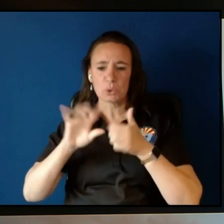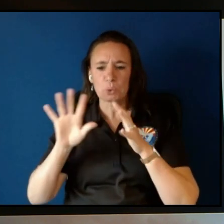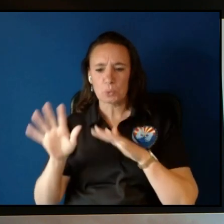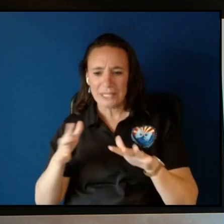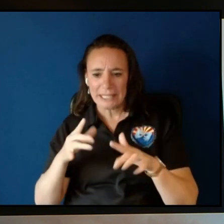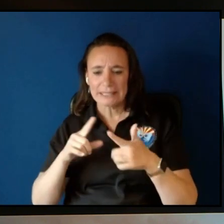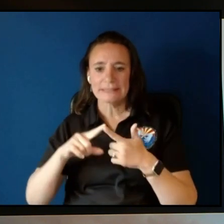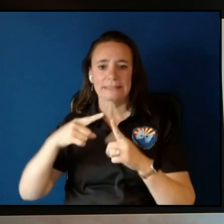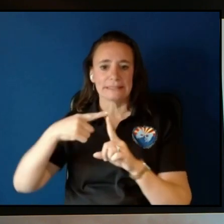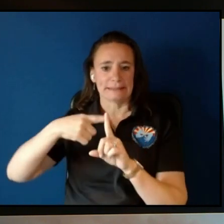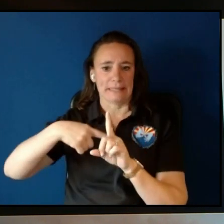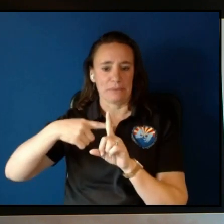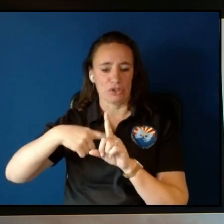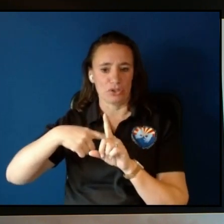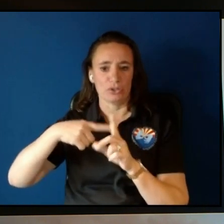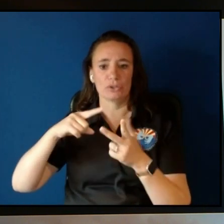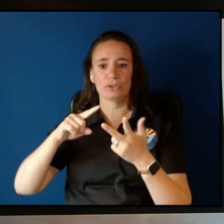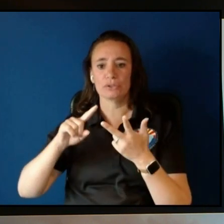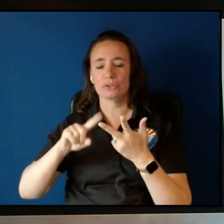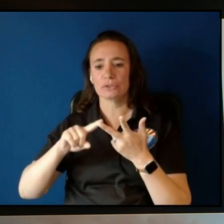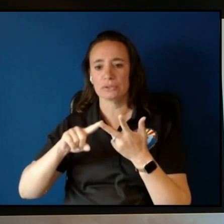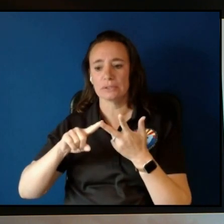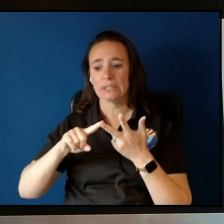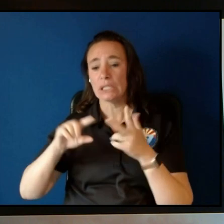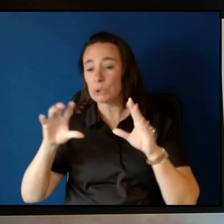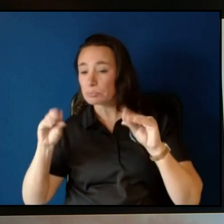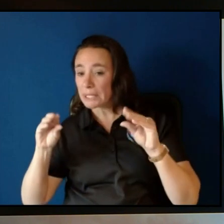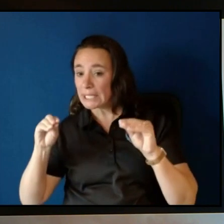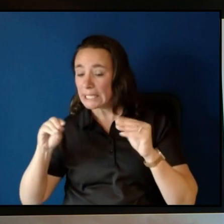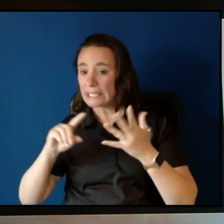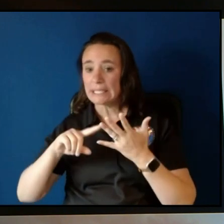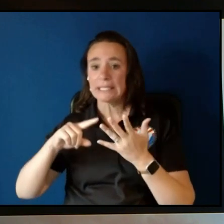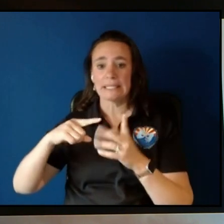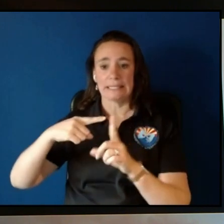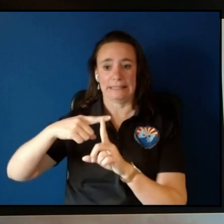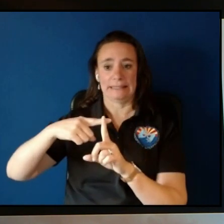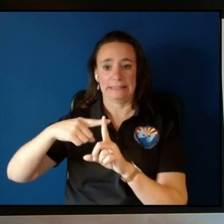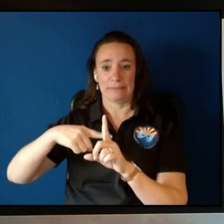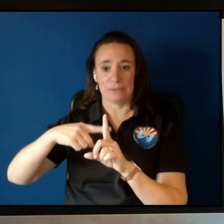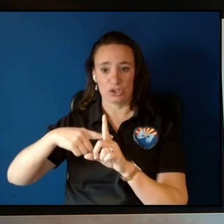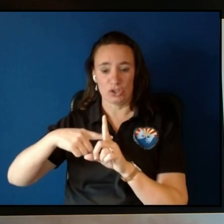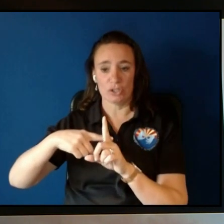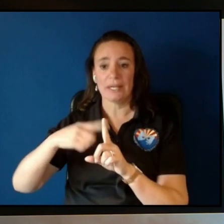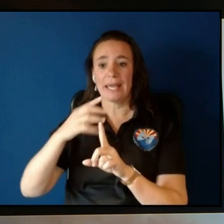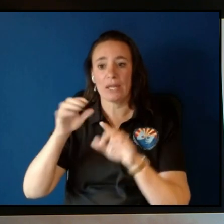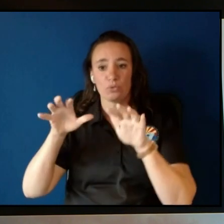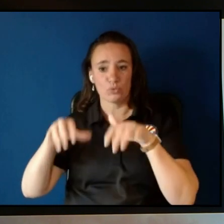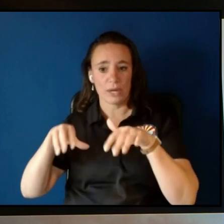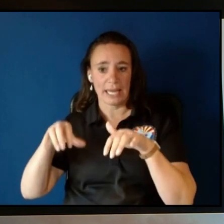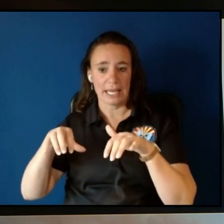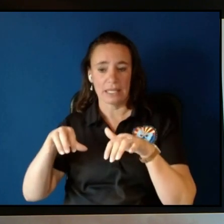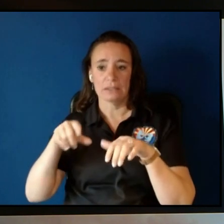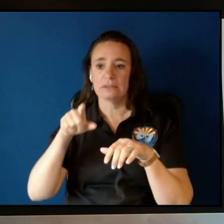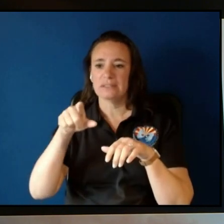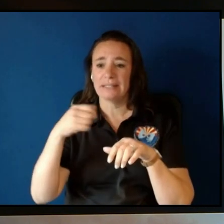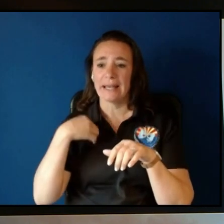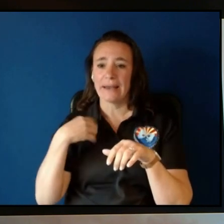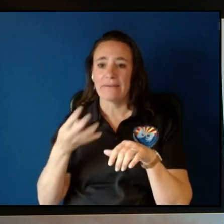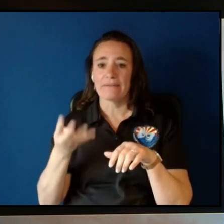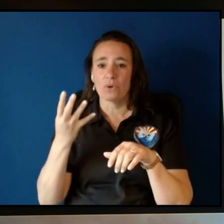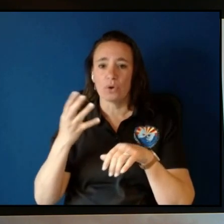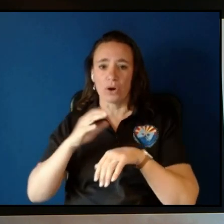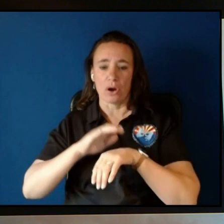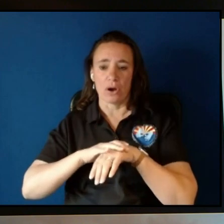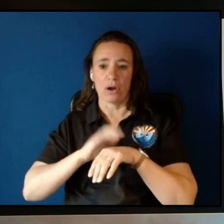humidity, fuel temperatures, rainfall, all that kind of stuff. But we have actually four on the fire, but one is